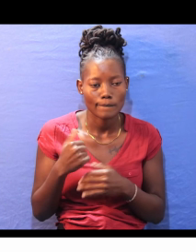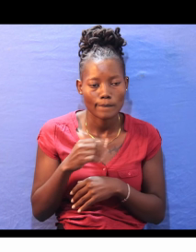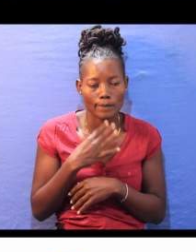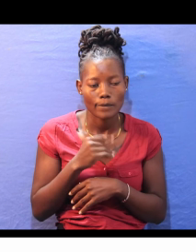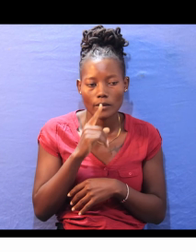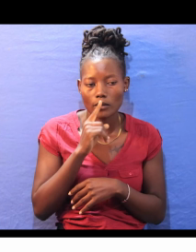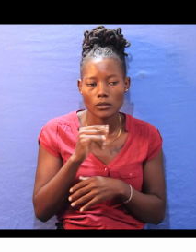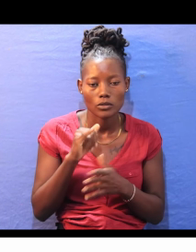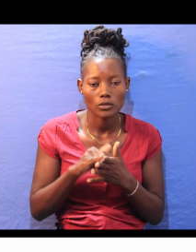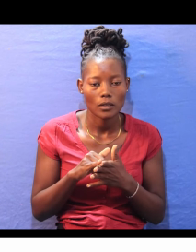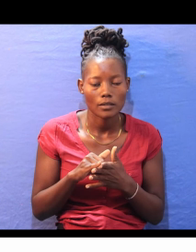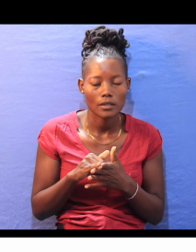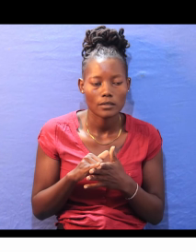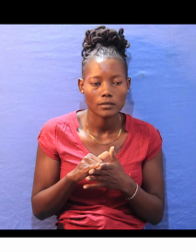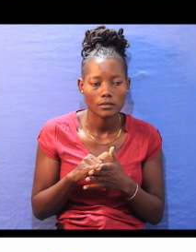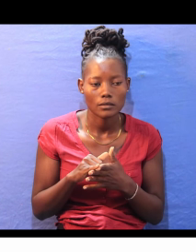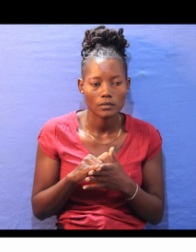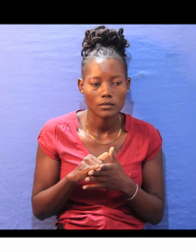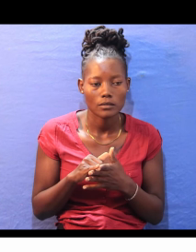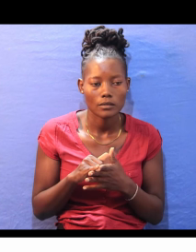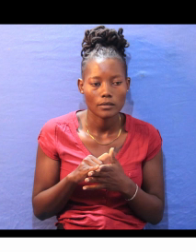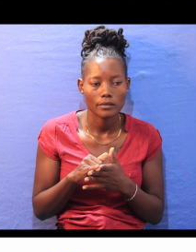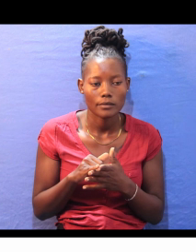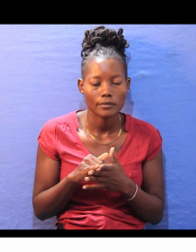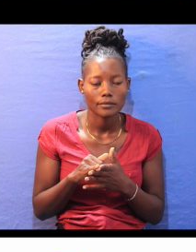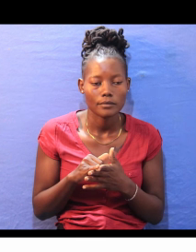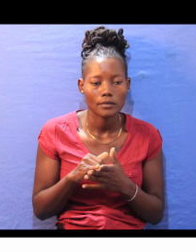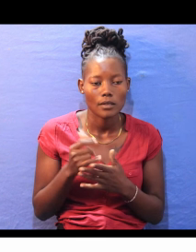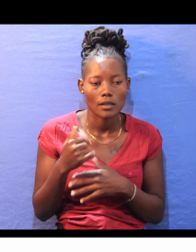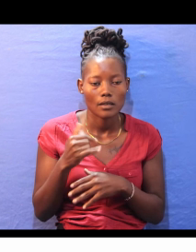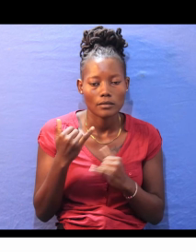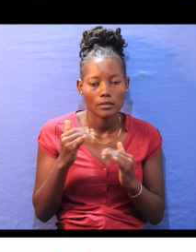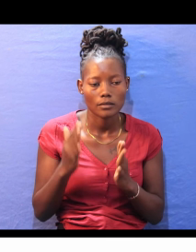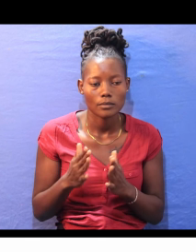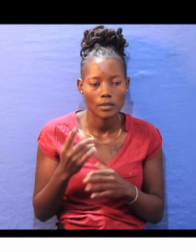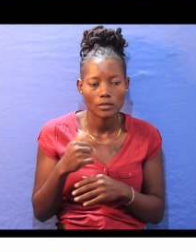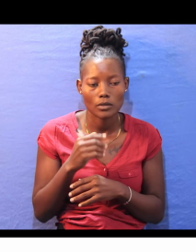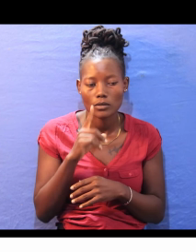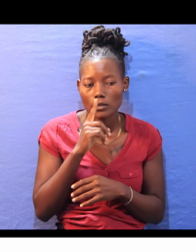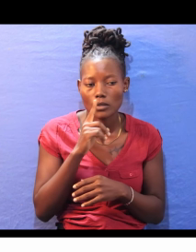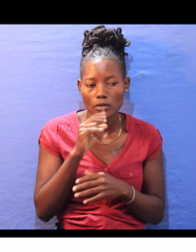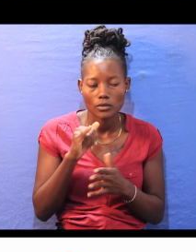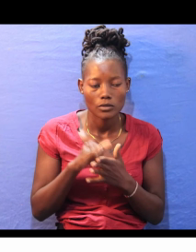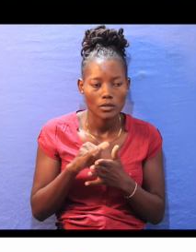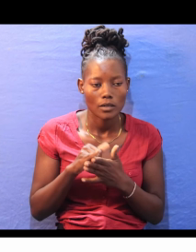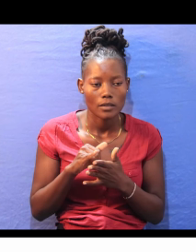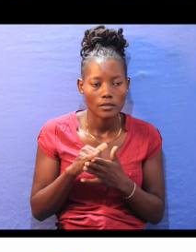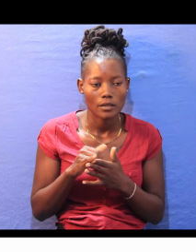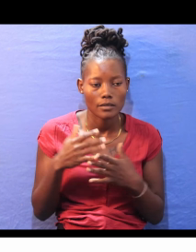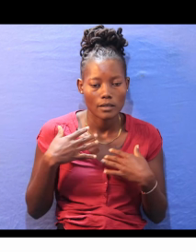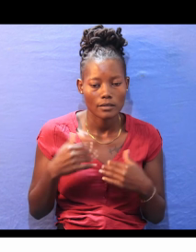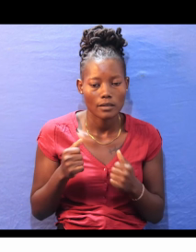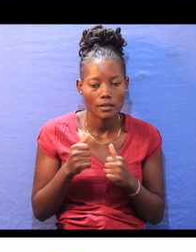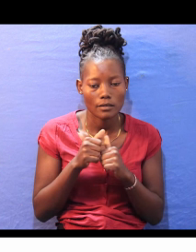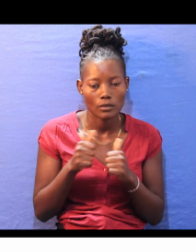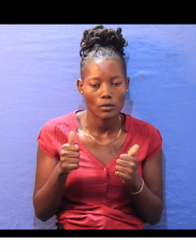make sure our shoulders are always healthy, especially for our overhead athletes. We want to make sure our hips are strong and healthy, so that